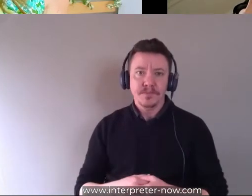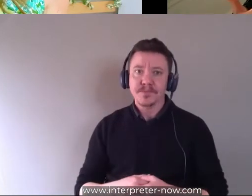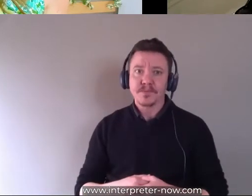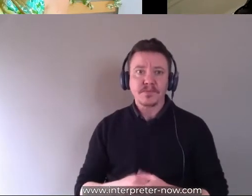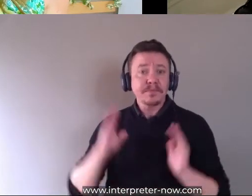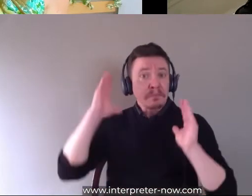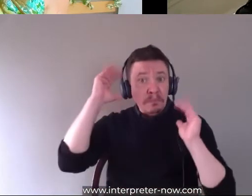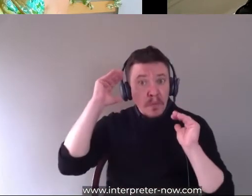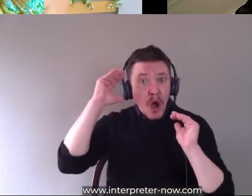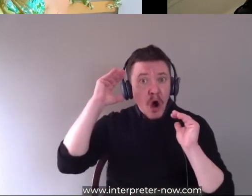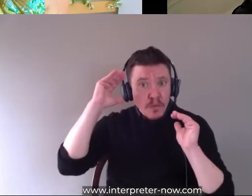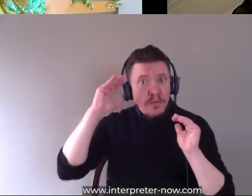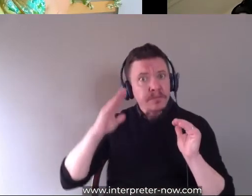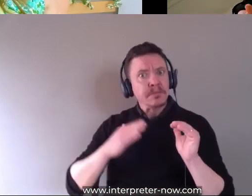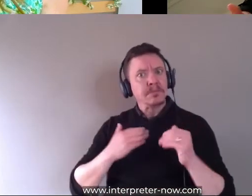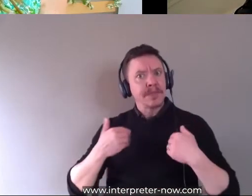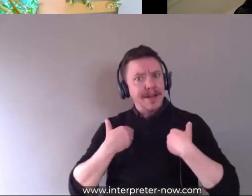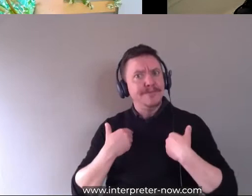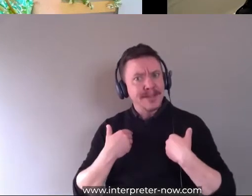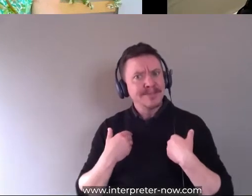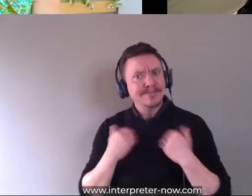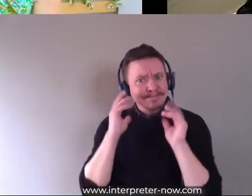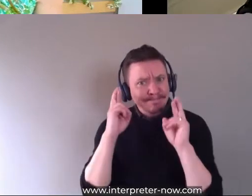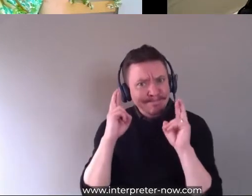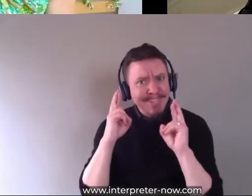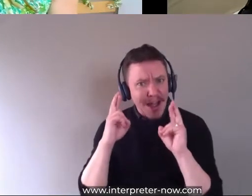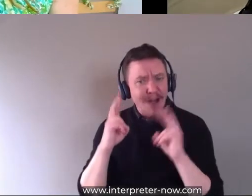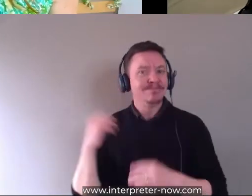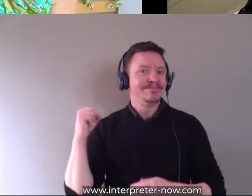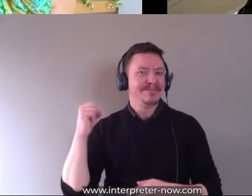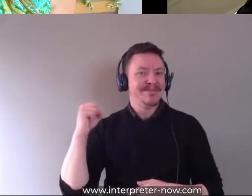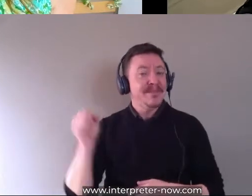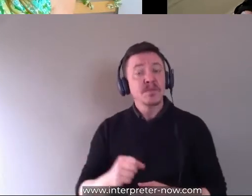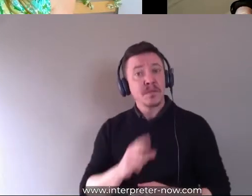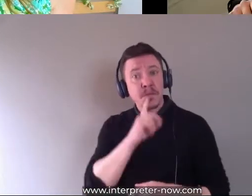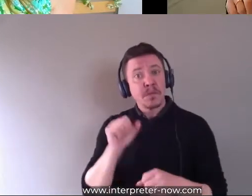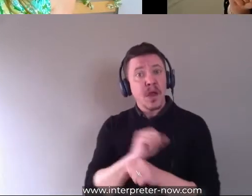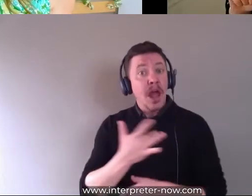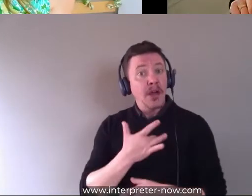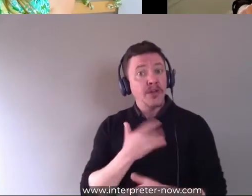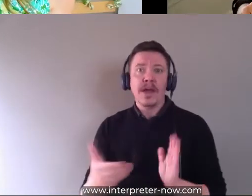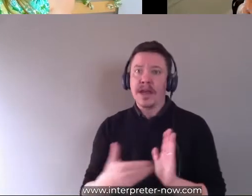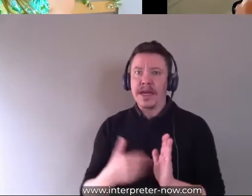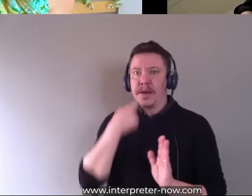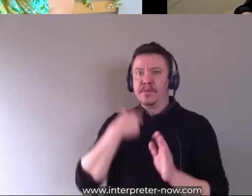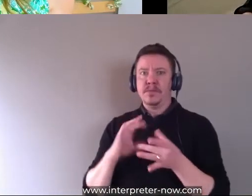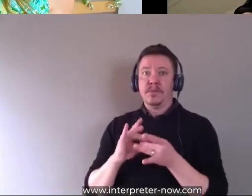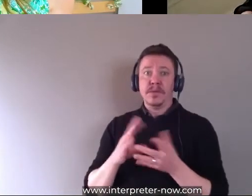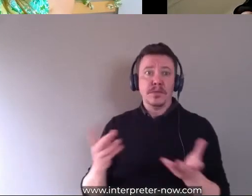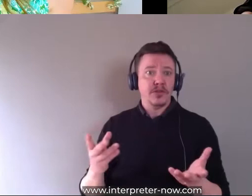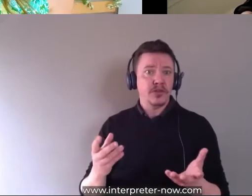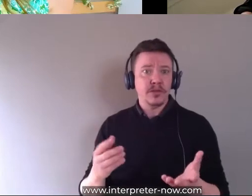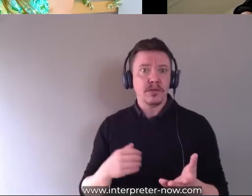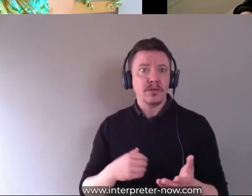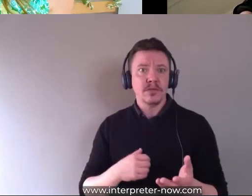of hope in these statements, mm-hmm. a lot of it. But I do feel, and again, this is the part that I mentioned earlier, I'm not dropping the C